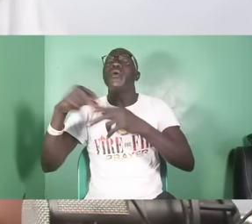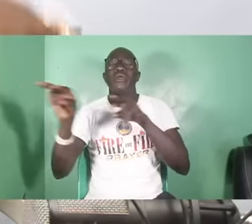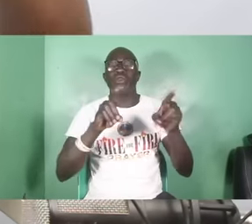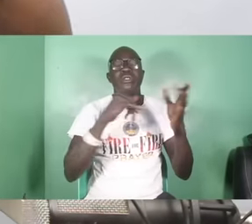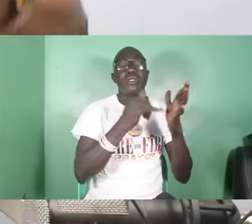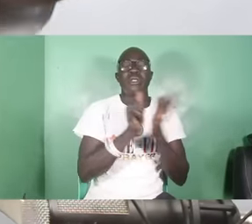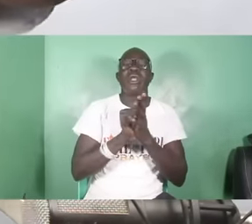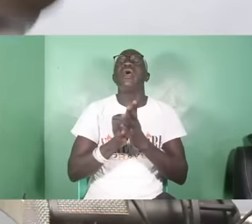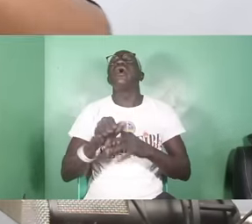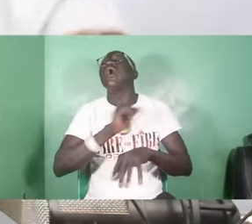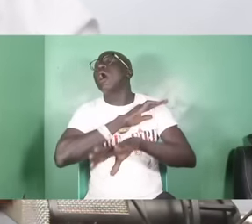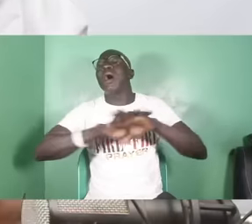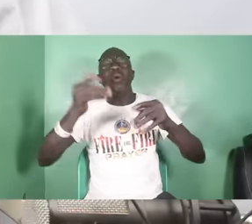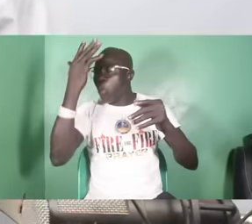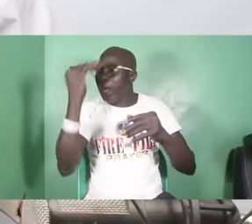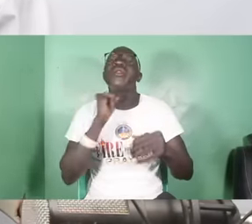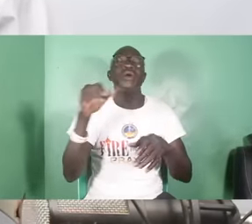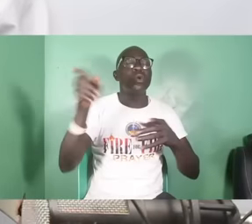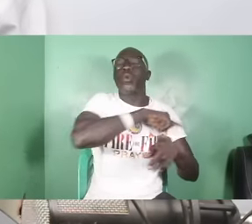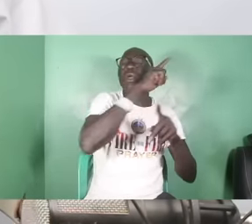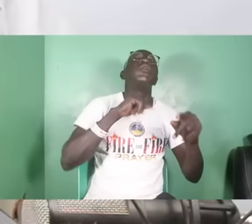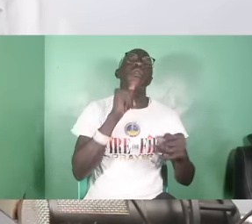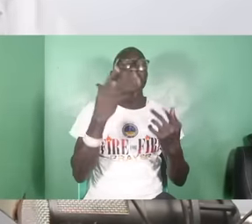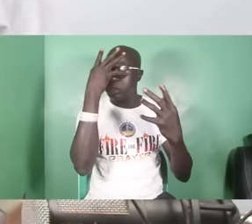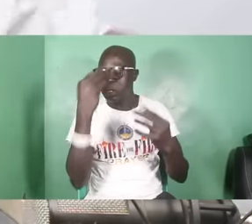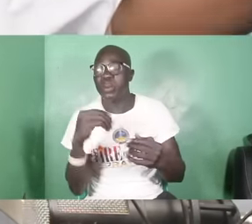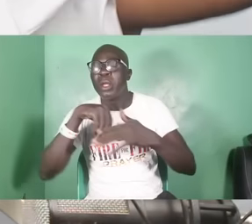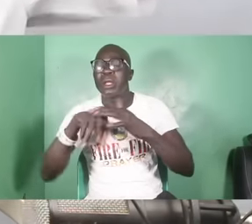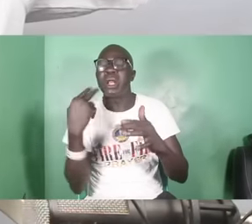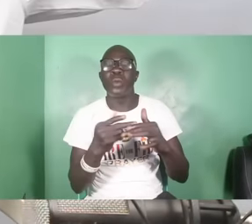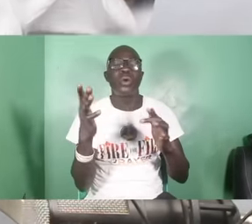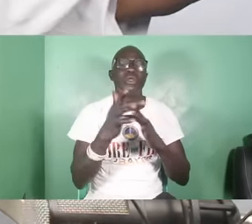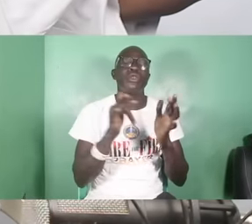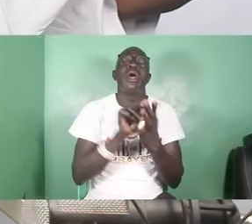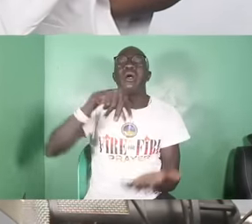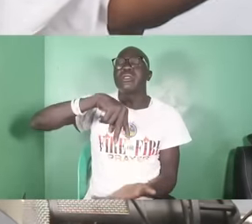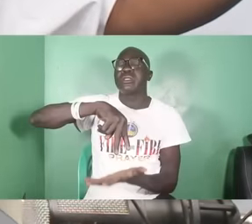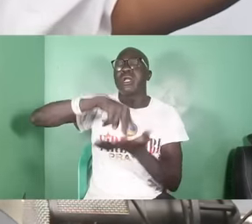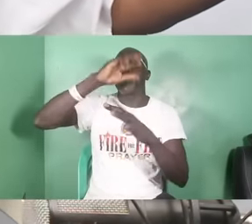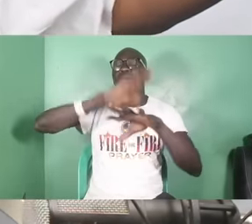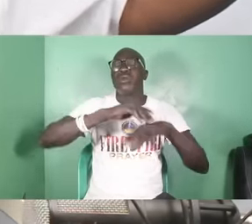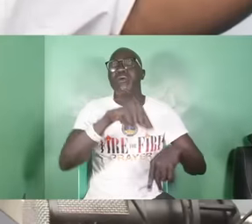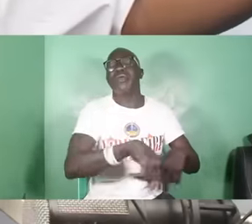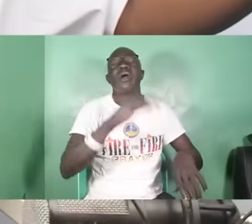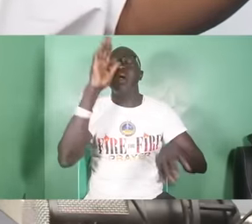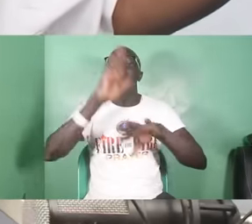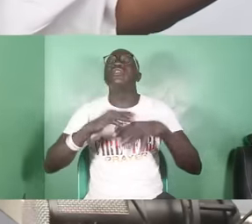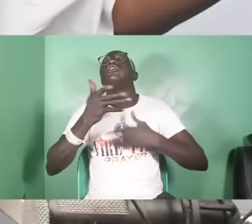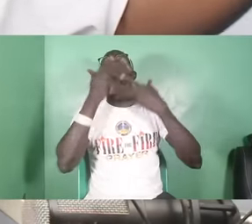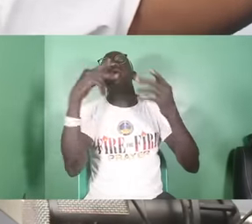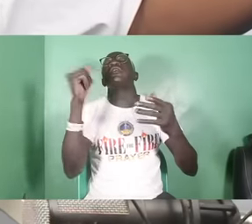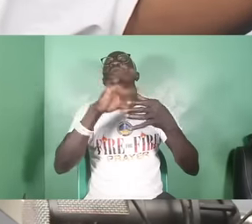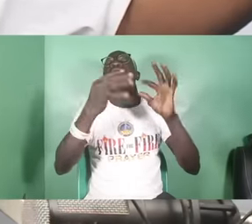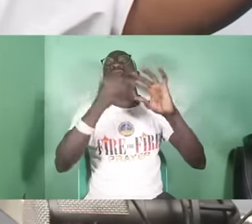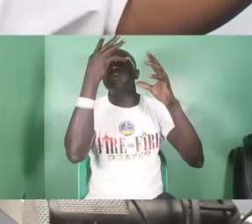That is why he did so. Ko sun ni ko se nigba ti ko sun. He don't do it when he's not. Eya na uta. In the name of Jesus. Stand on your feet. E pariwo. You will shout. Emi